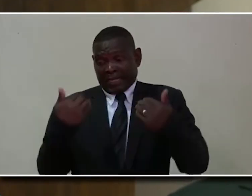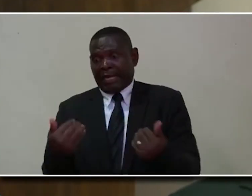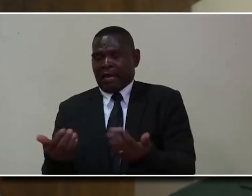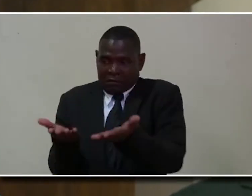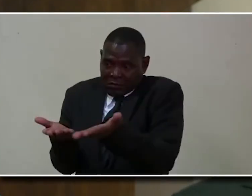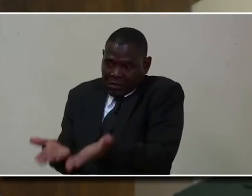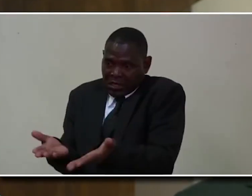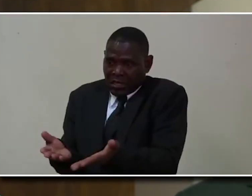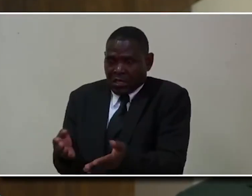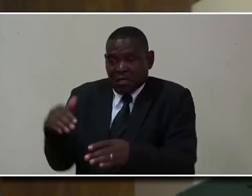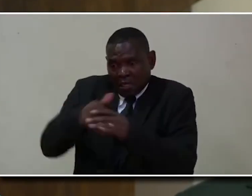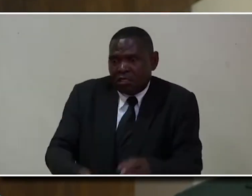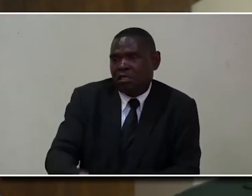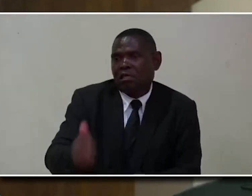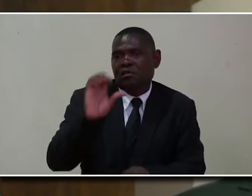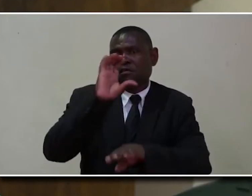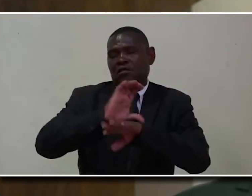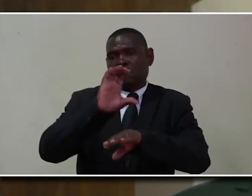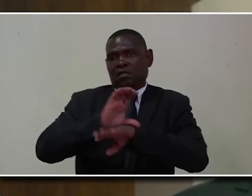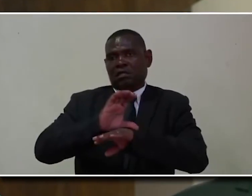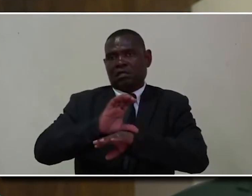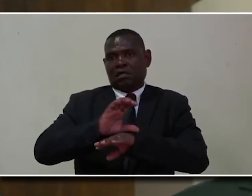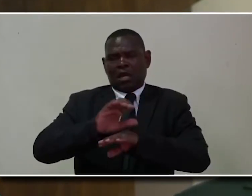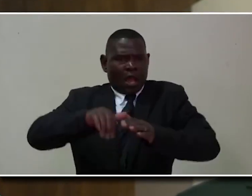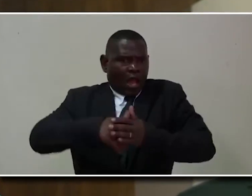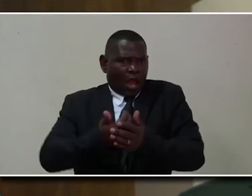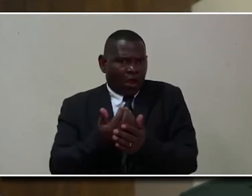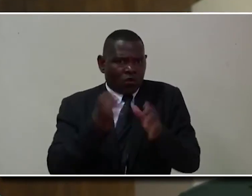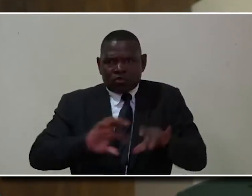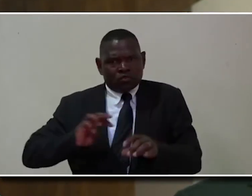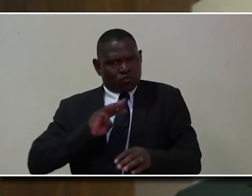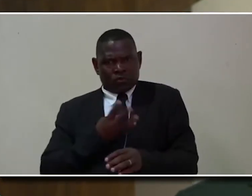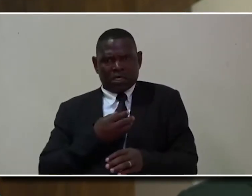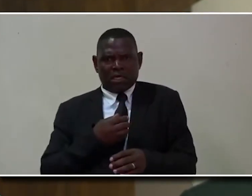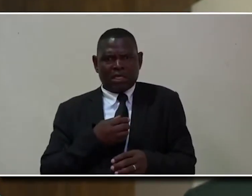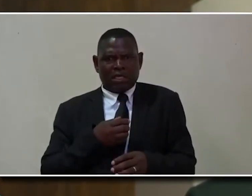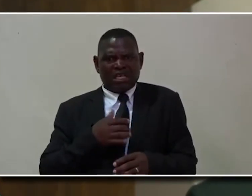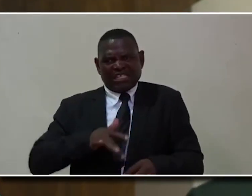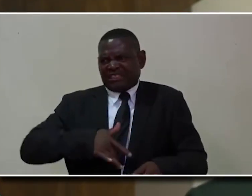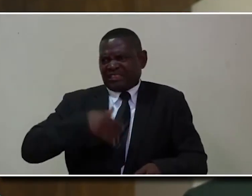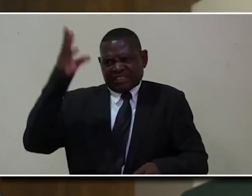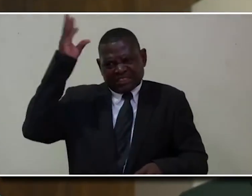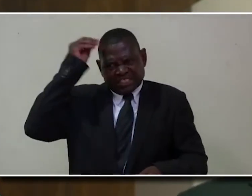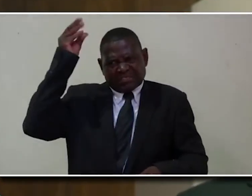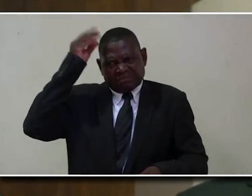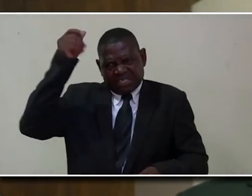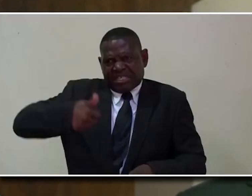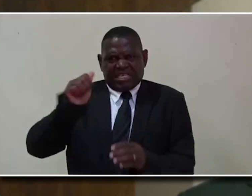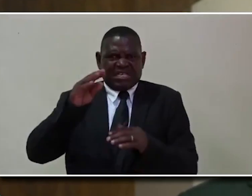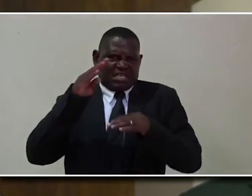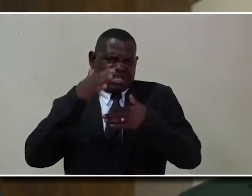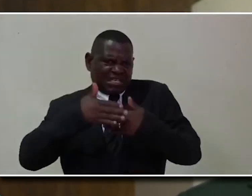church. Alimo mukachisi wache. How do we experience his nearness in the church? Kodi tikumana ndi kupezekapo